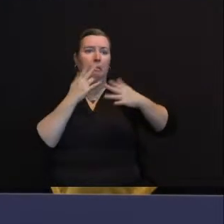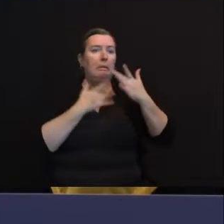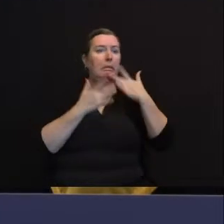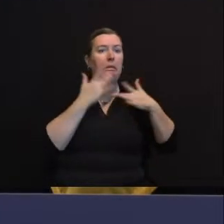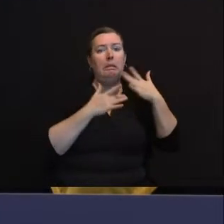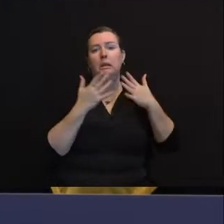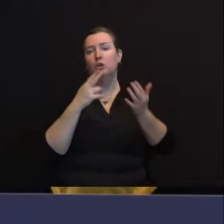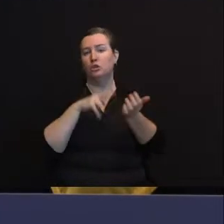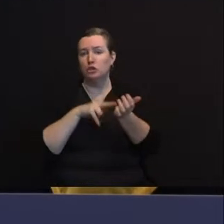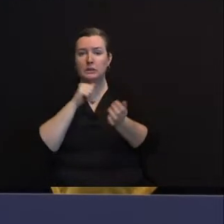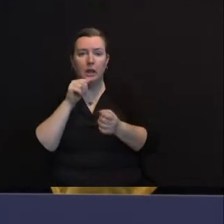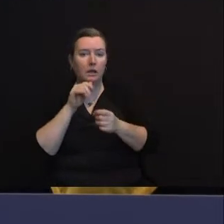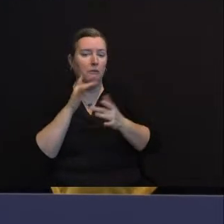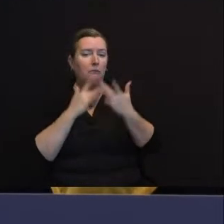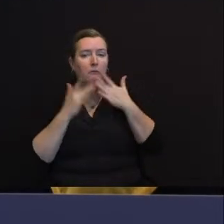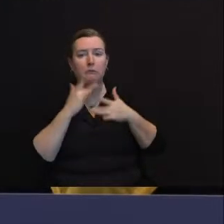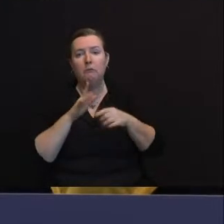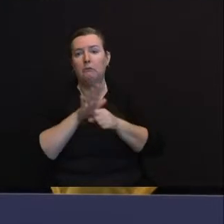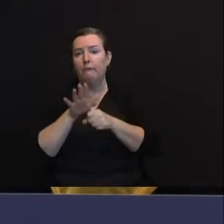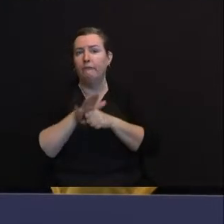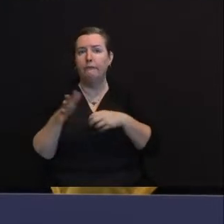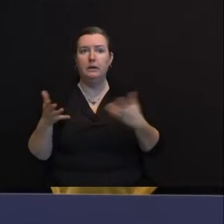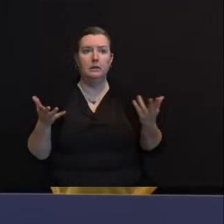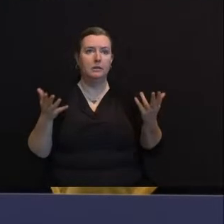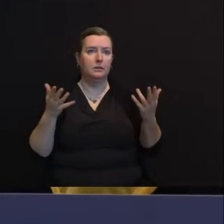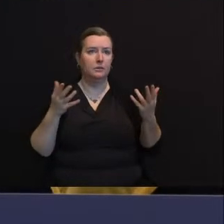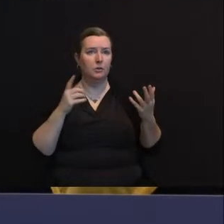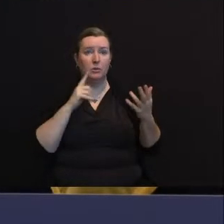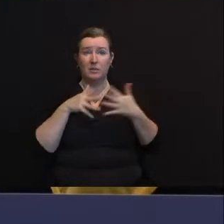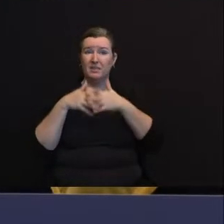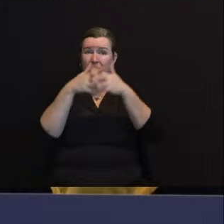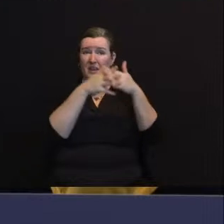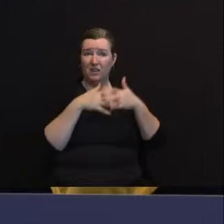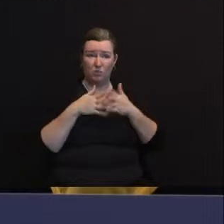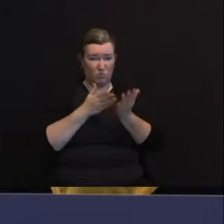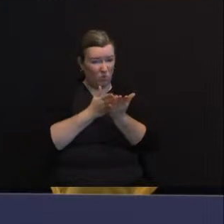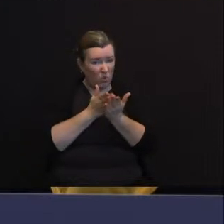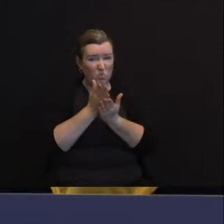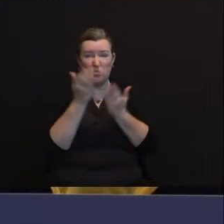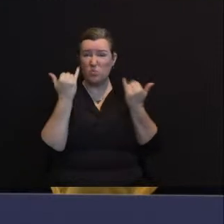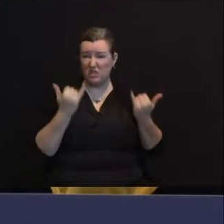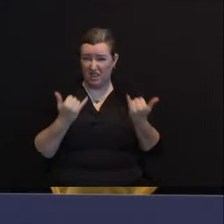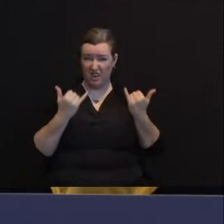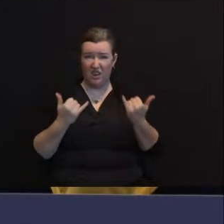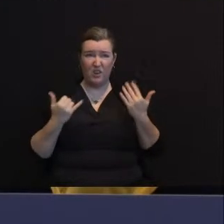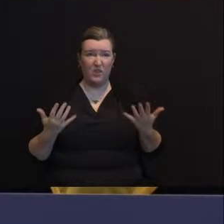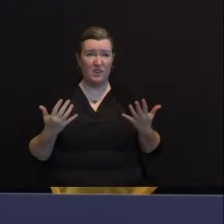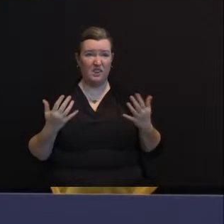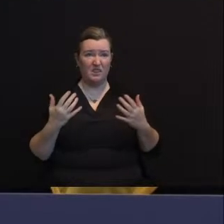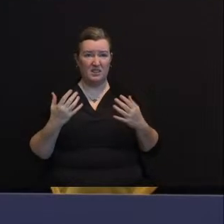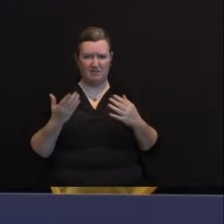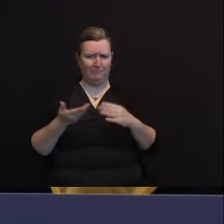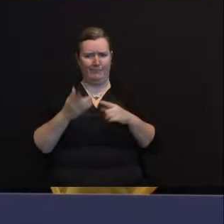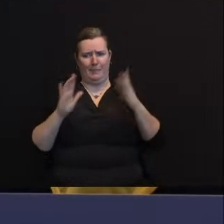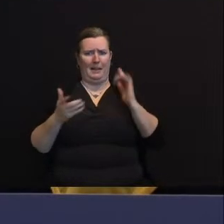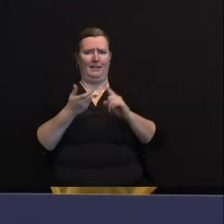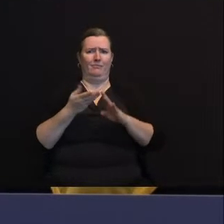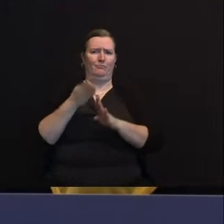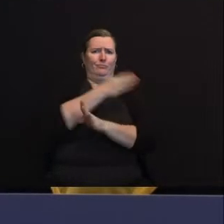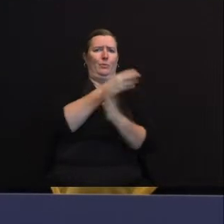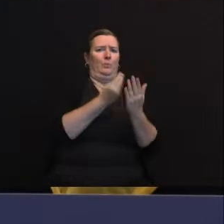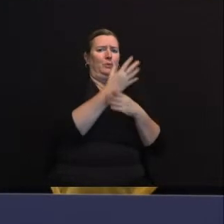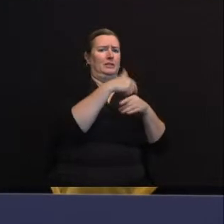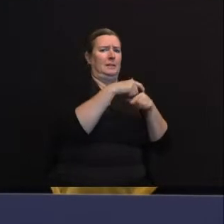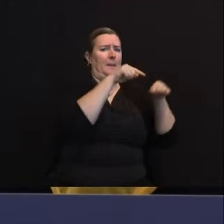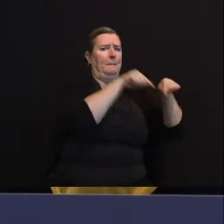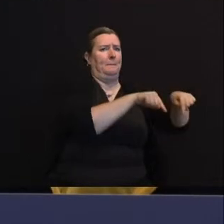lot about that today, but you mentioned earlier, the whole country's going through this, and that is unlike the spring, and that's bad at two levels. One is that we're all